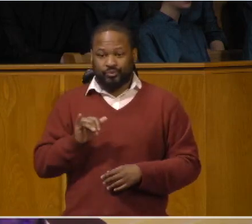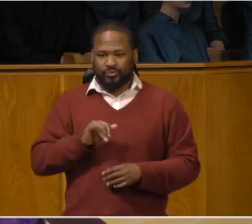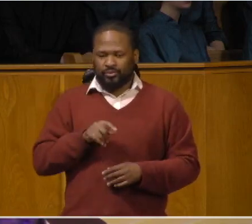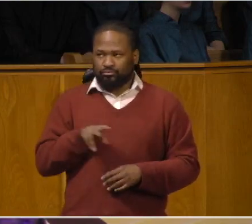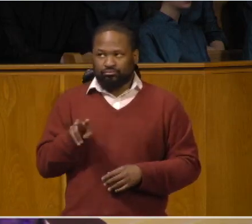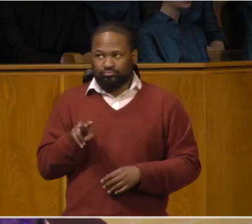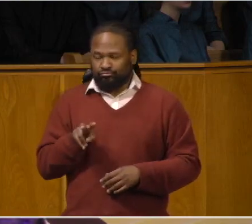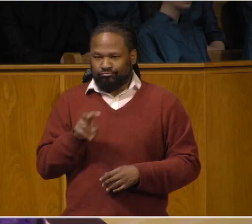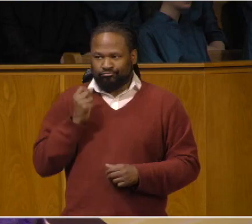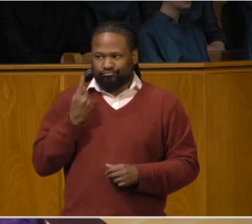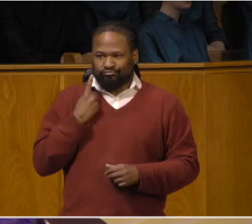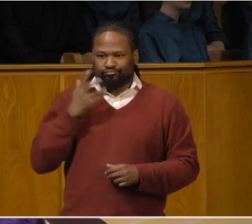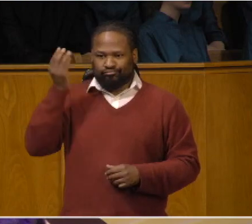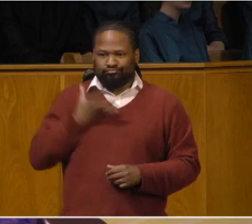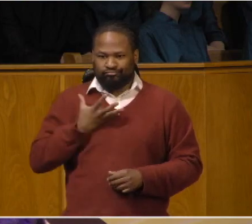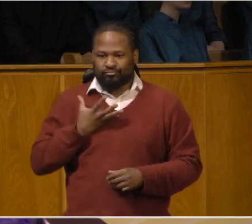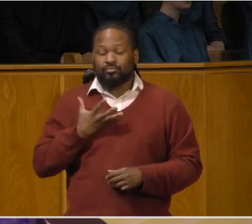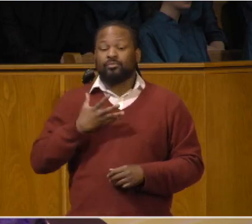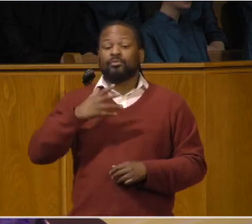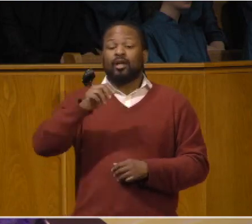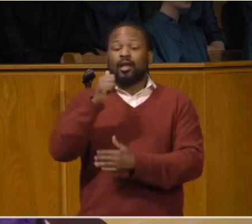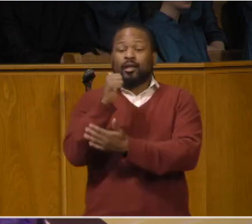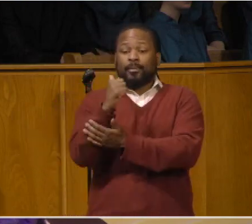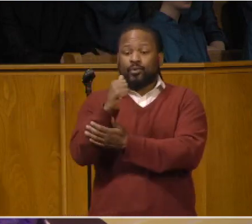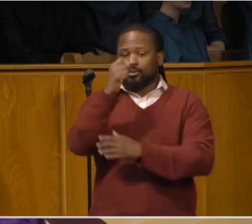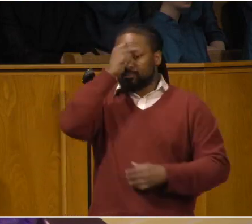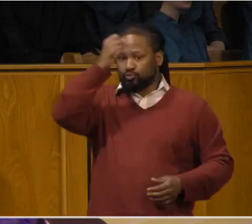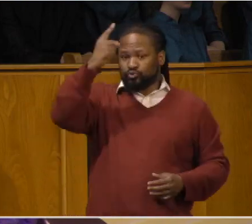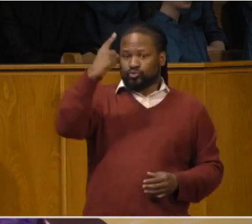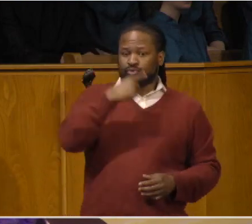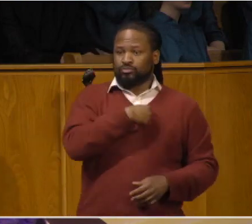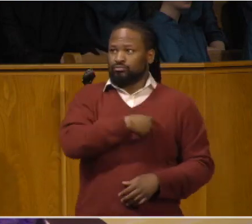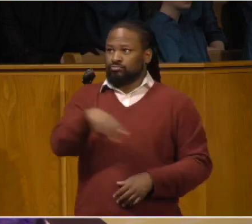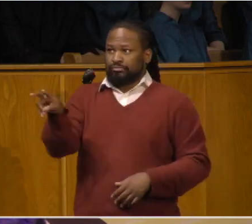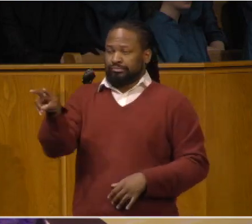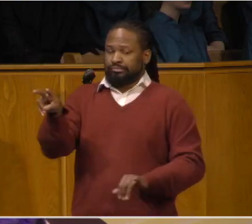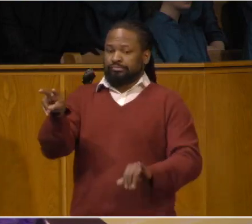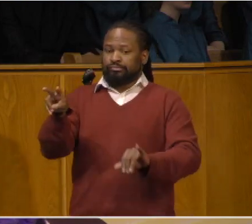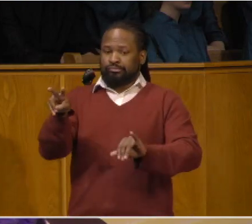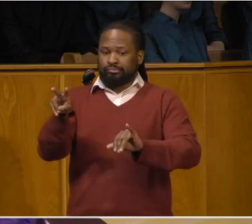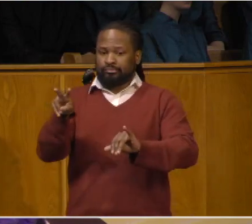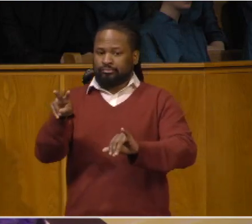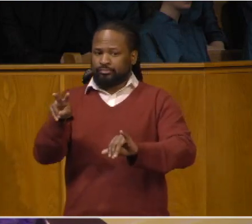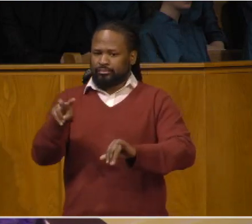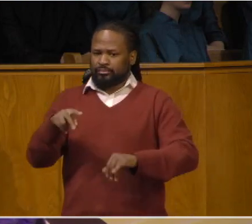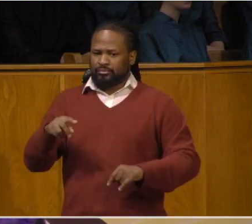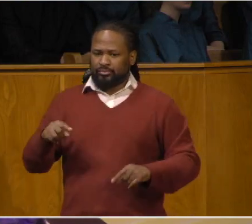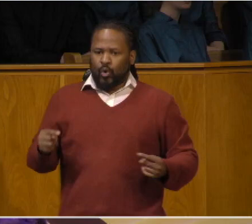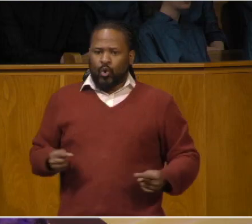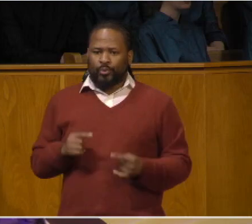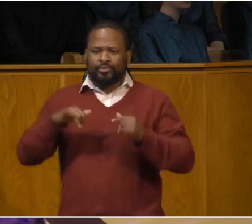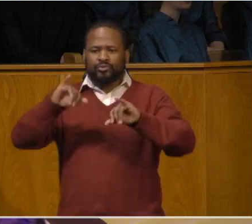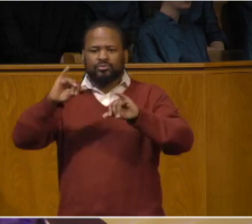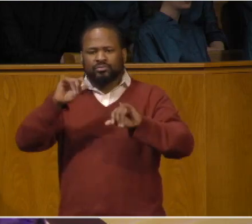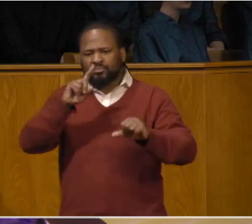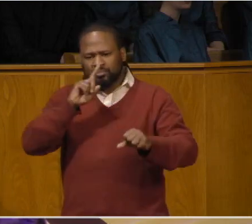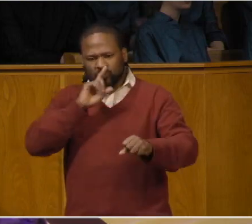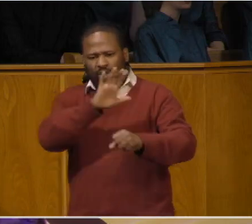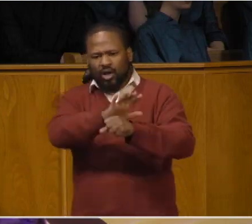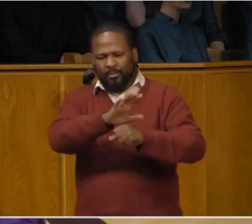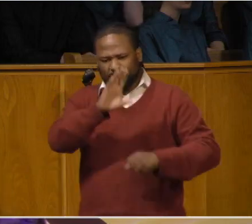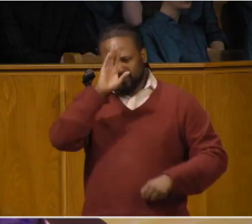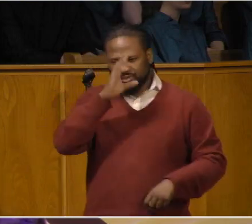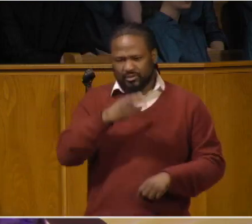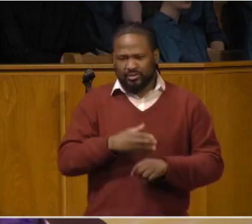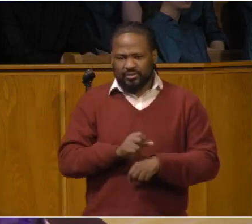Abraham understood, however harsh it may sound. The promise extended to the son of the slave because he is